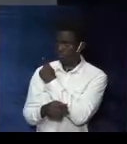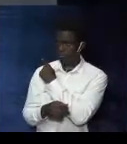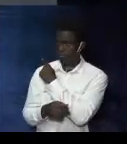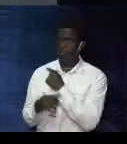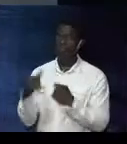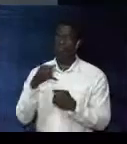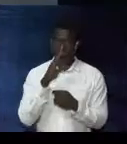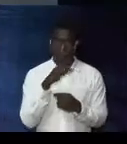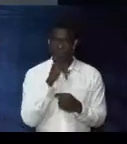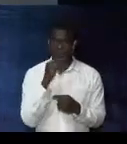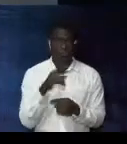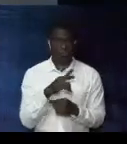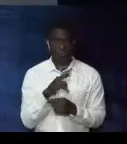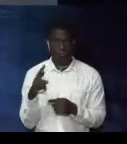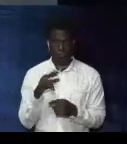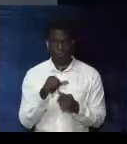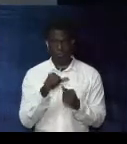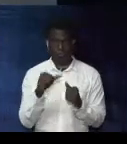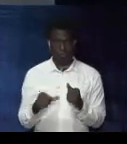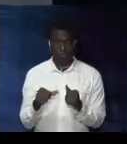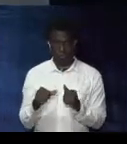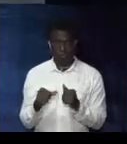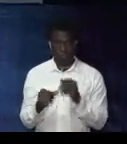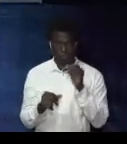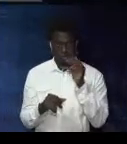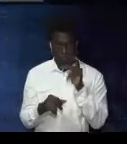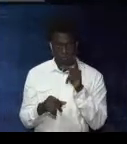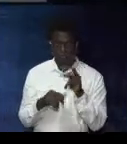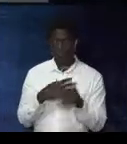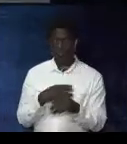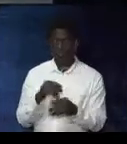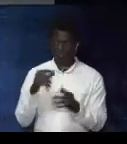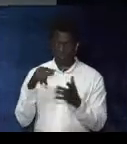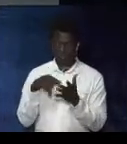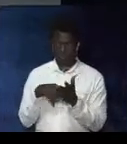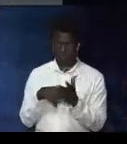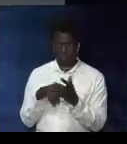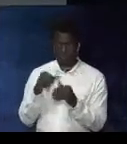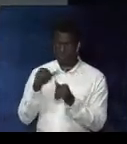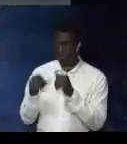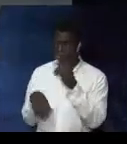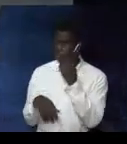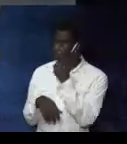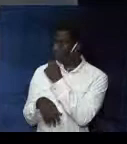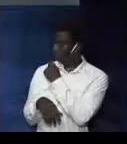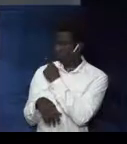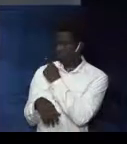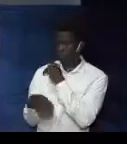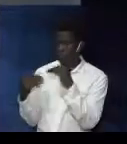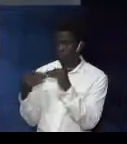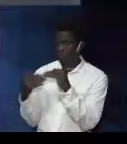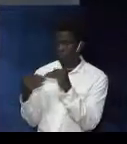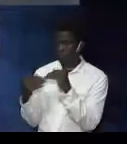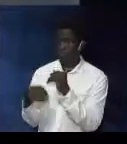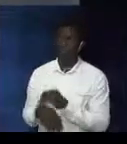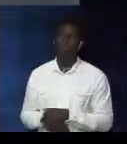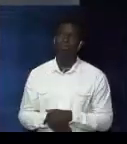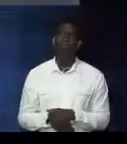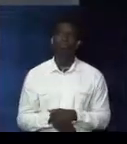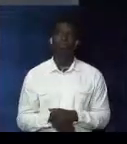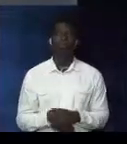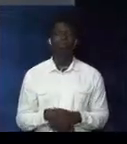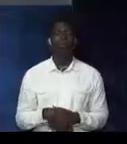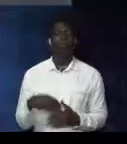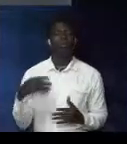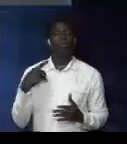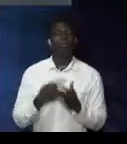angle. They are not right angles, okay? So, and this angle is equal to this angle.